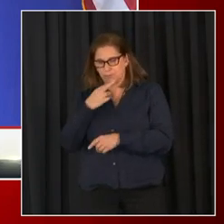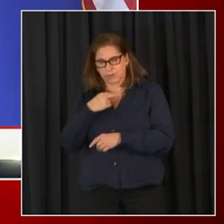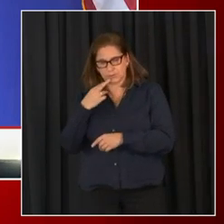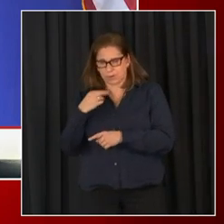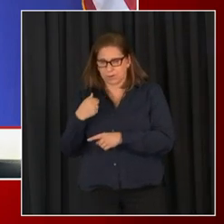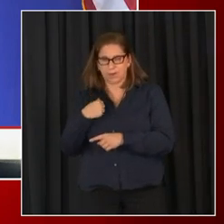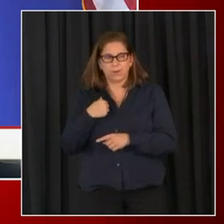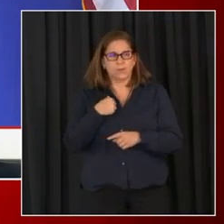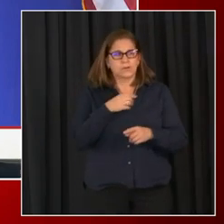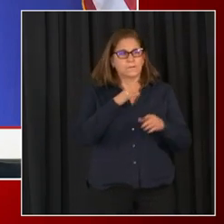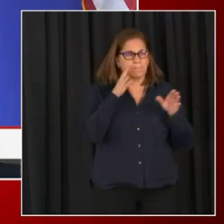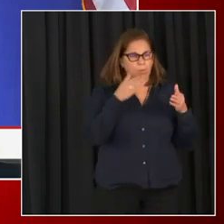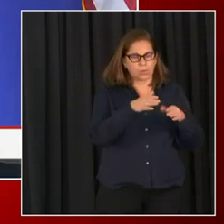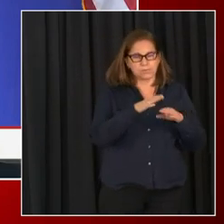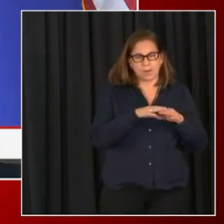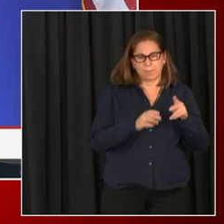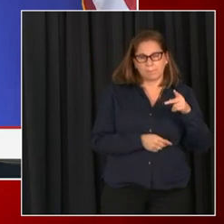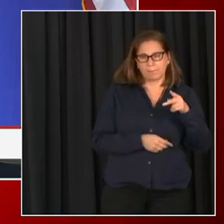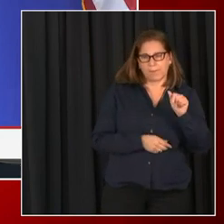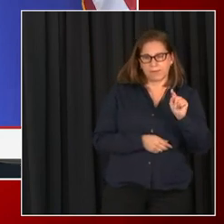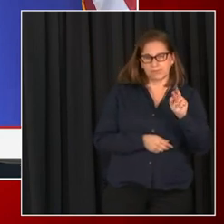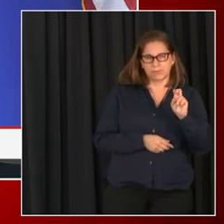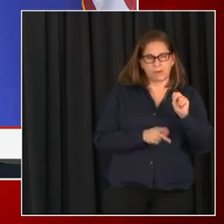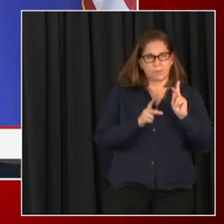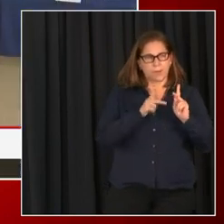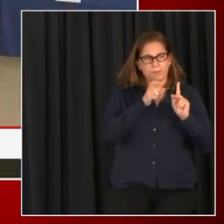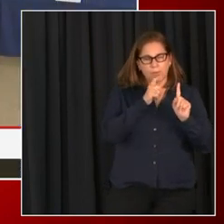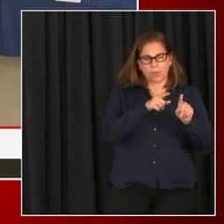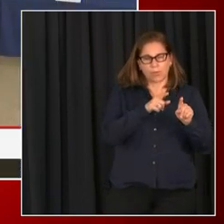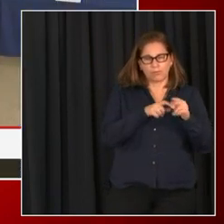Okay, so but do you know of the workplace